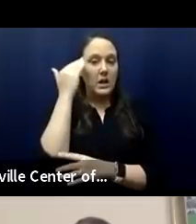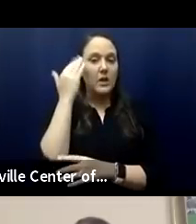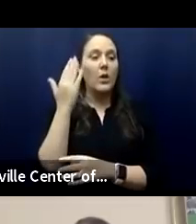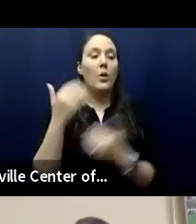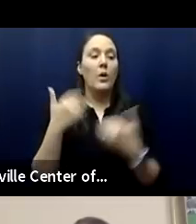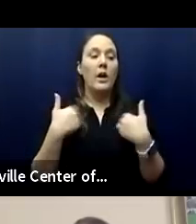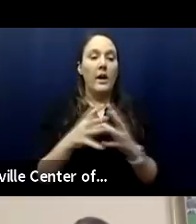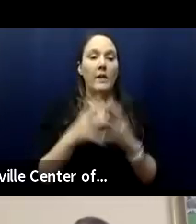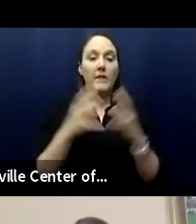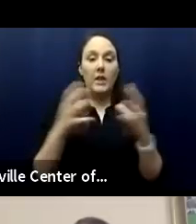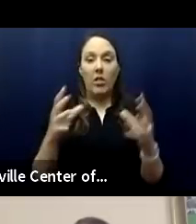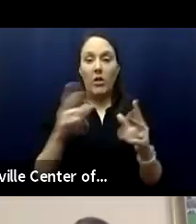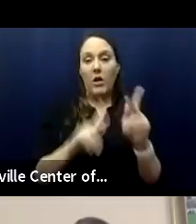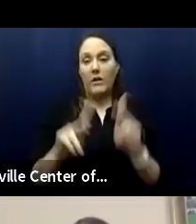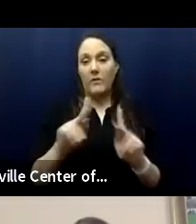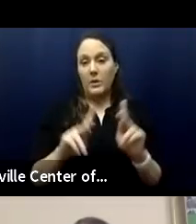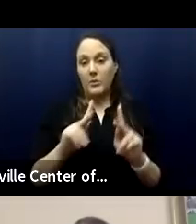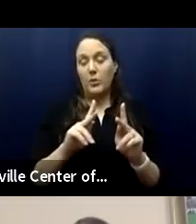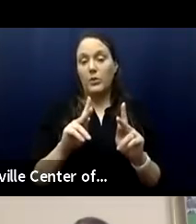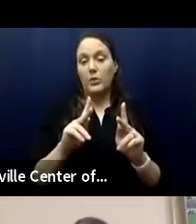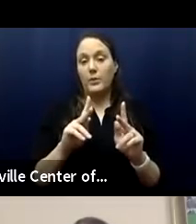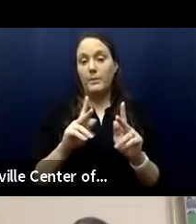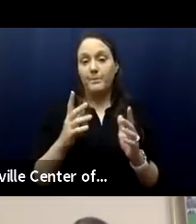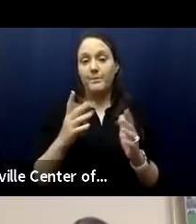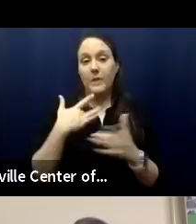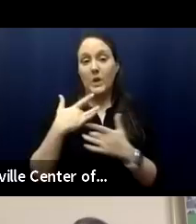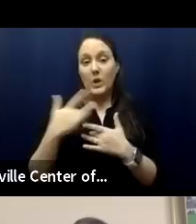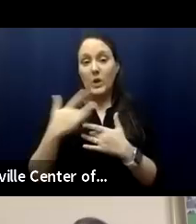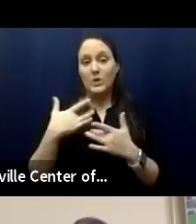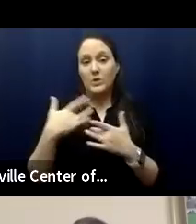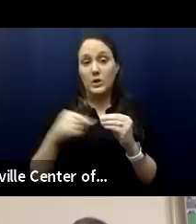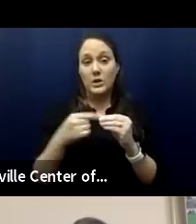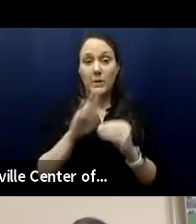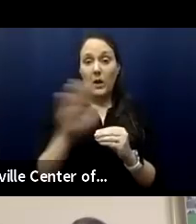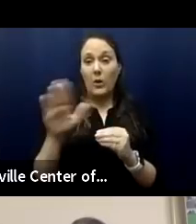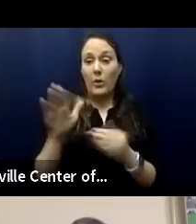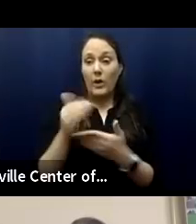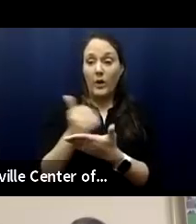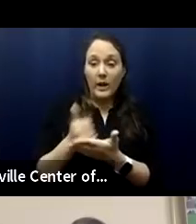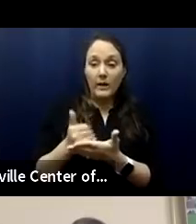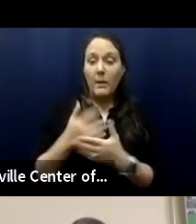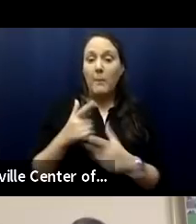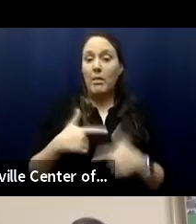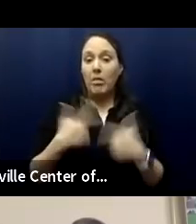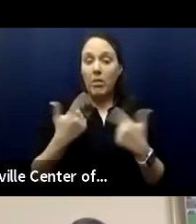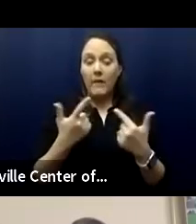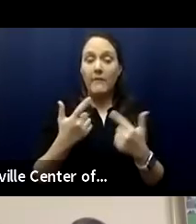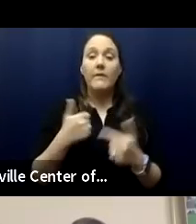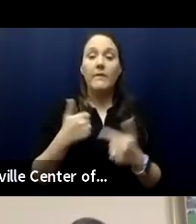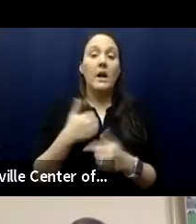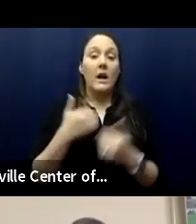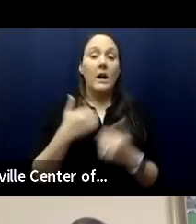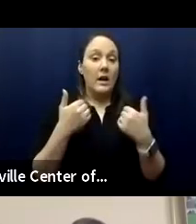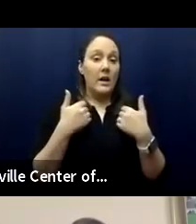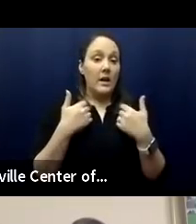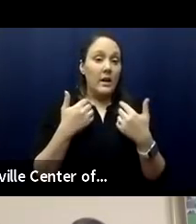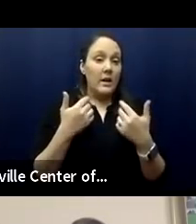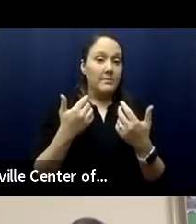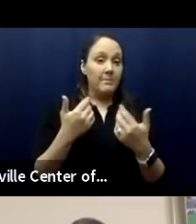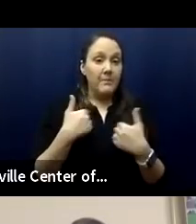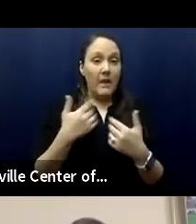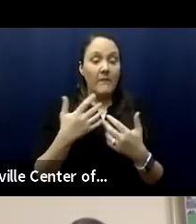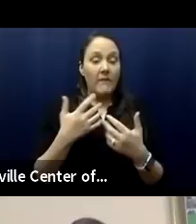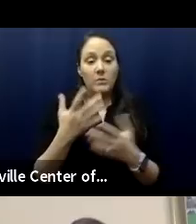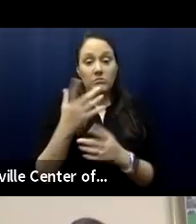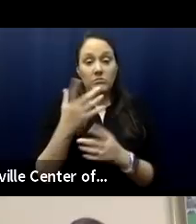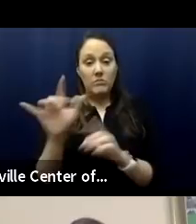of people that are concerned about their livelihoods, and I have that too for them. And I still